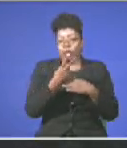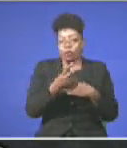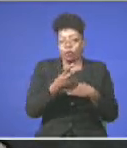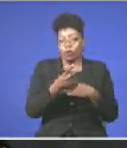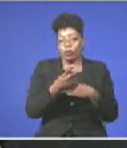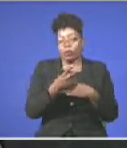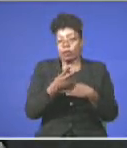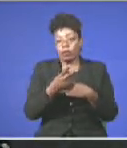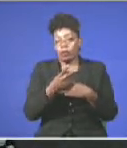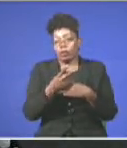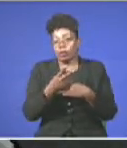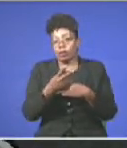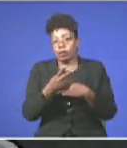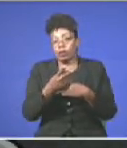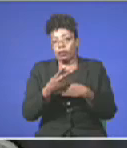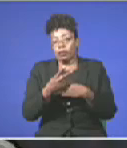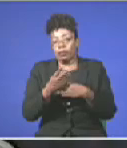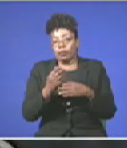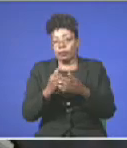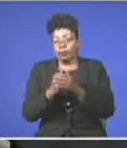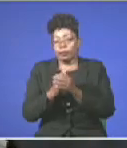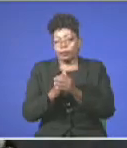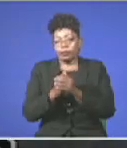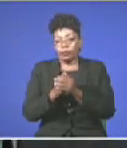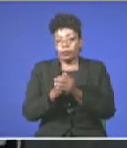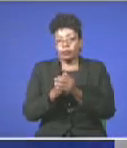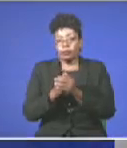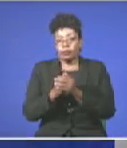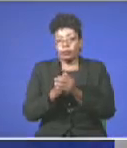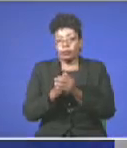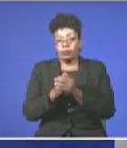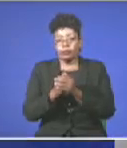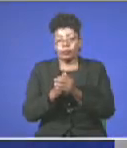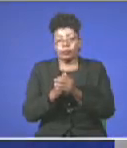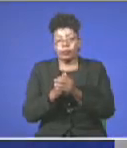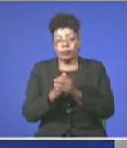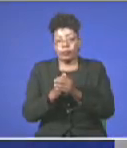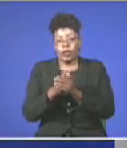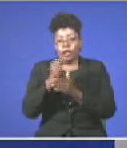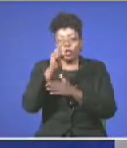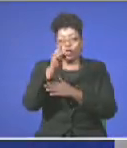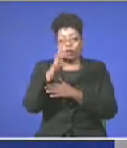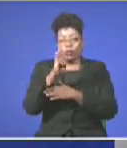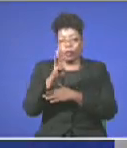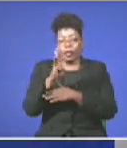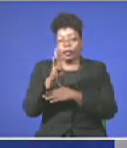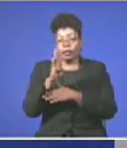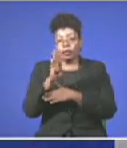that, on a normal day, I think that doesn't happen. UB returns